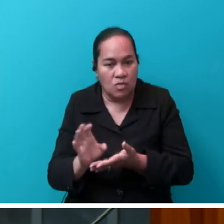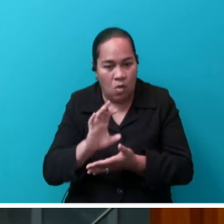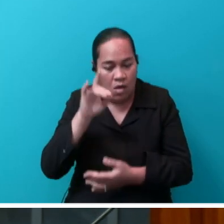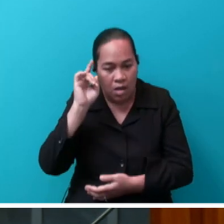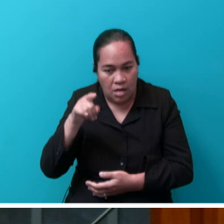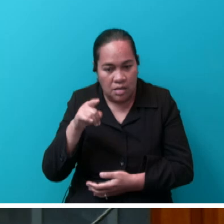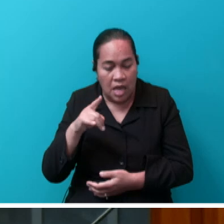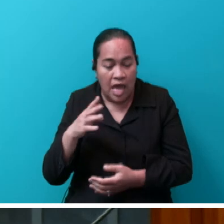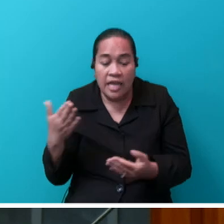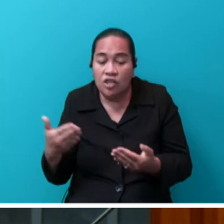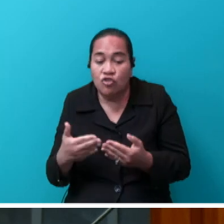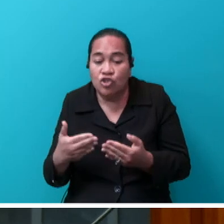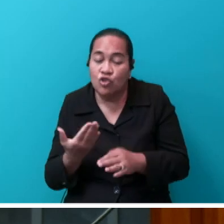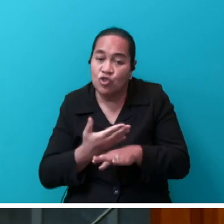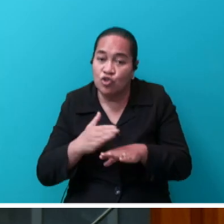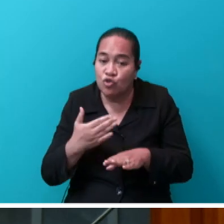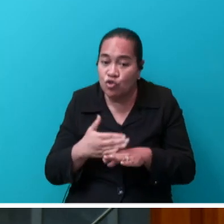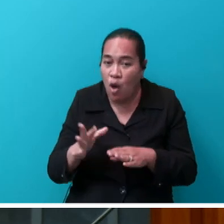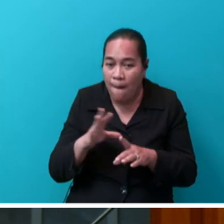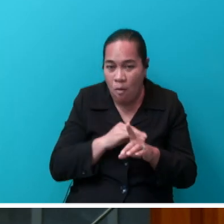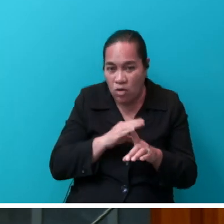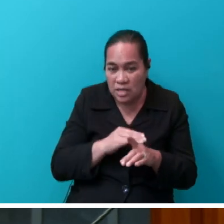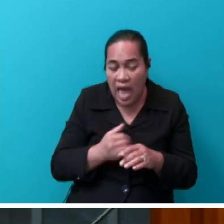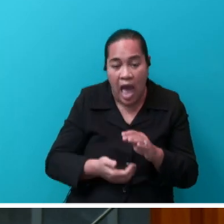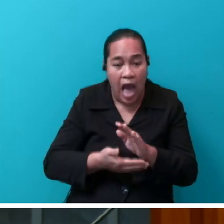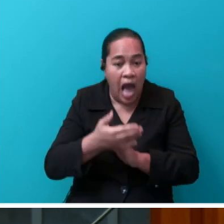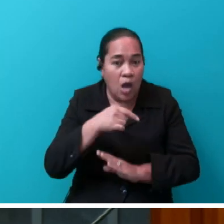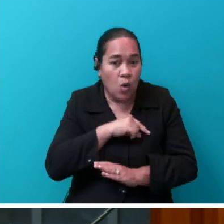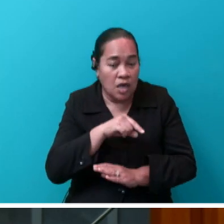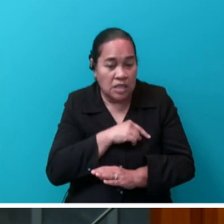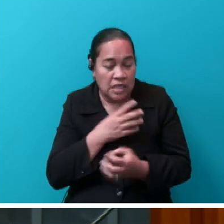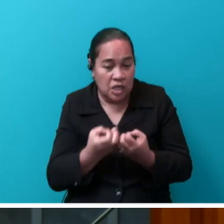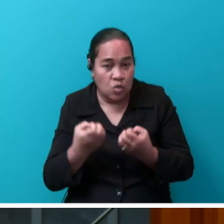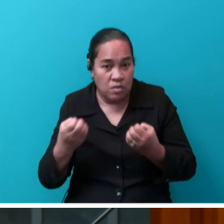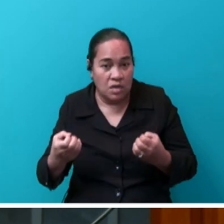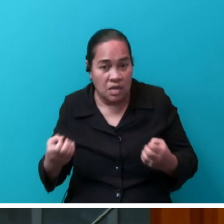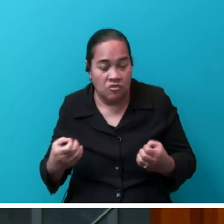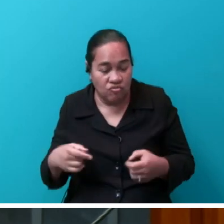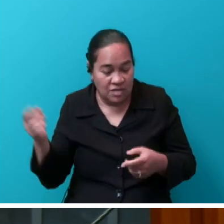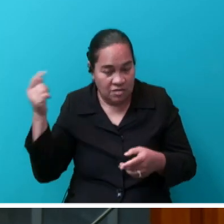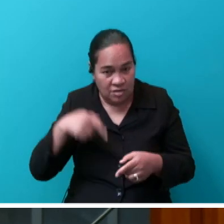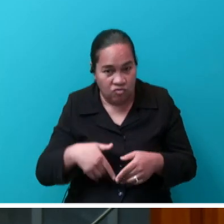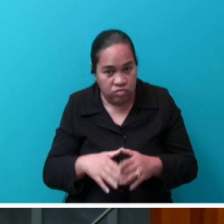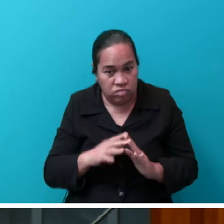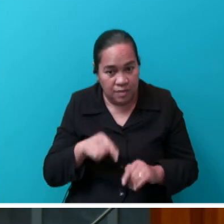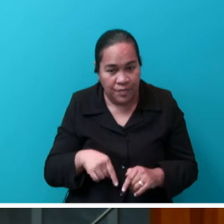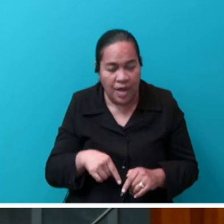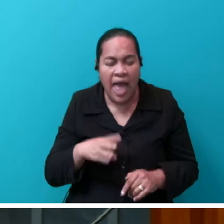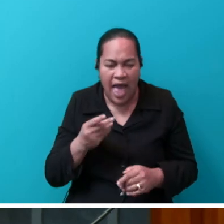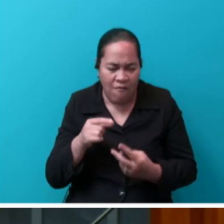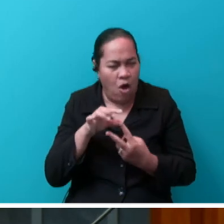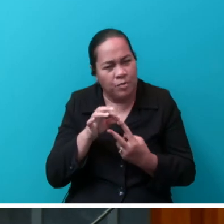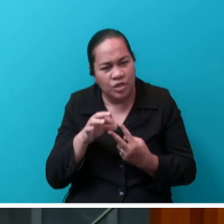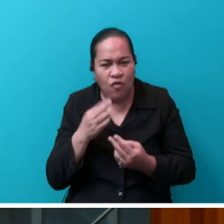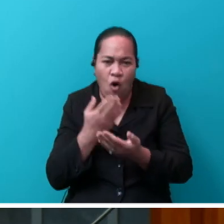advanced teaching models and high-quality equipment to our vocational training. Options for online training for both teachers